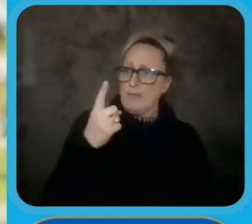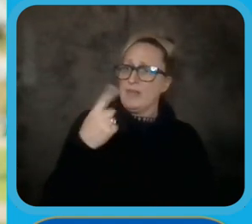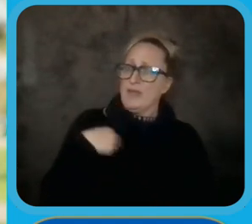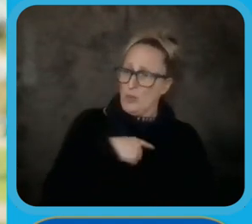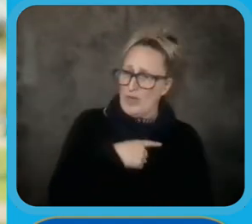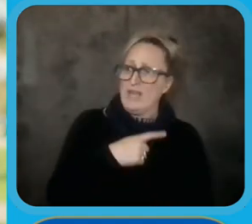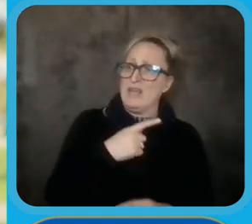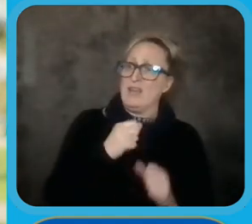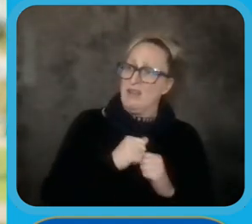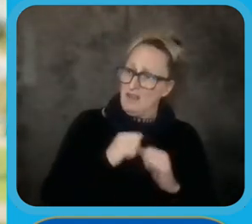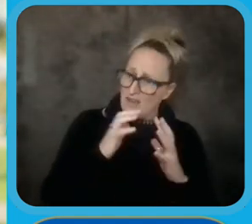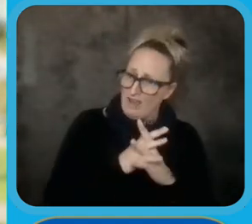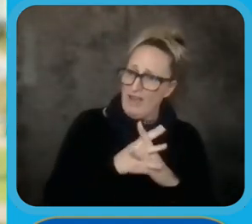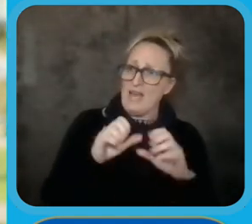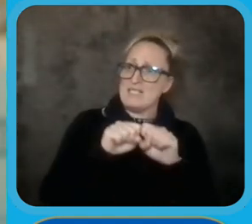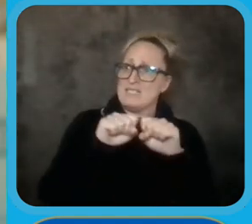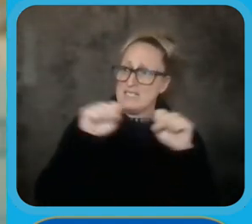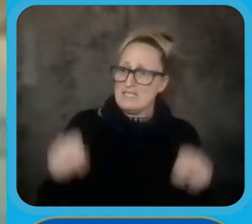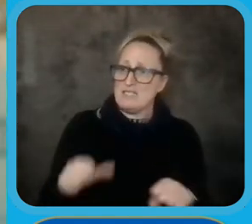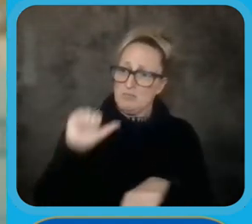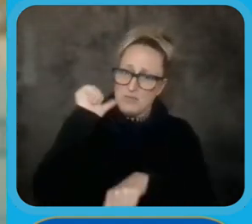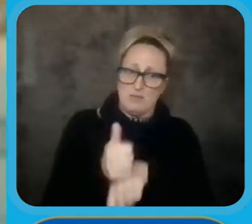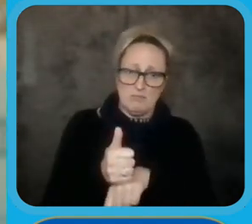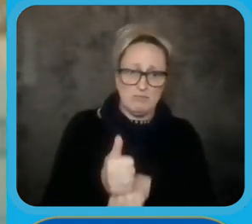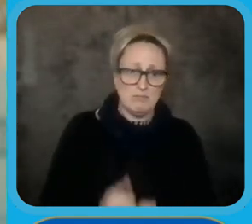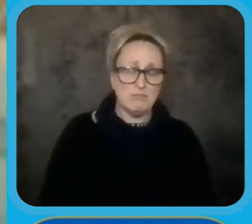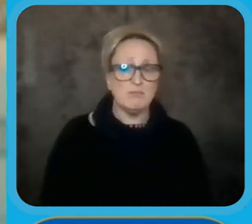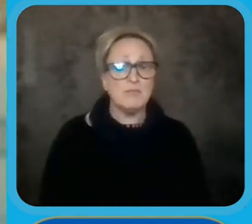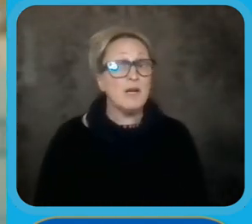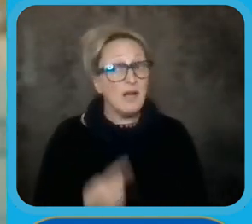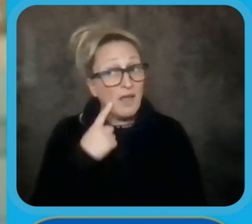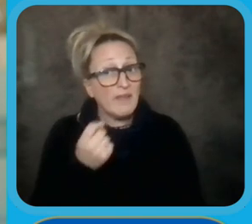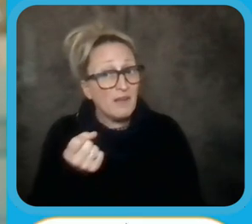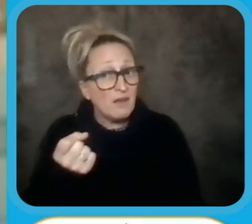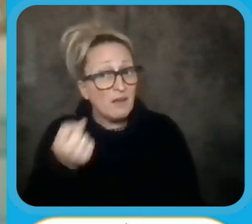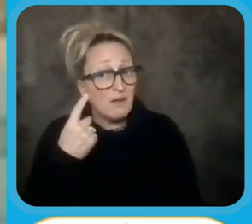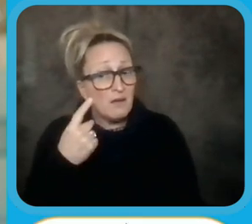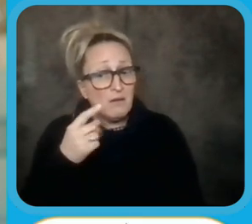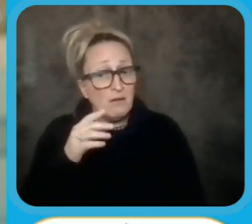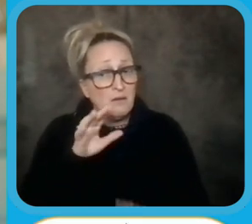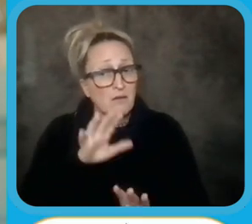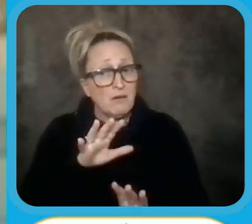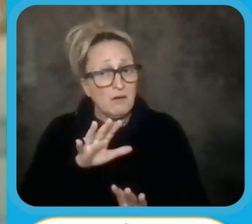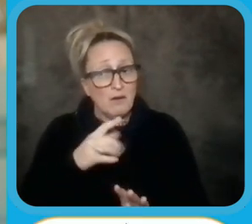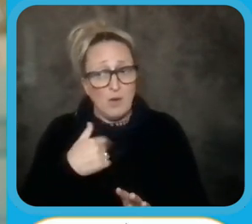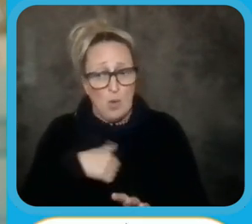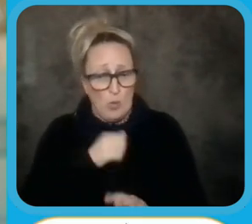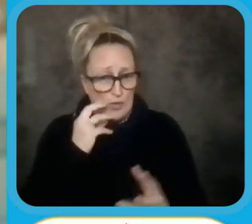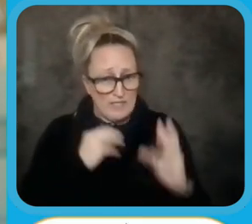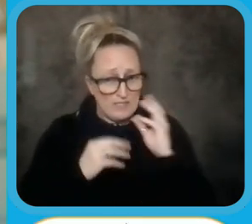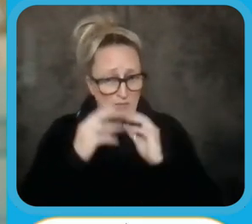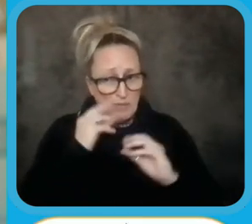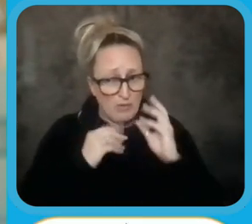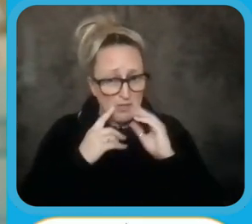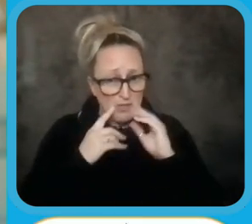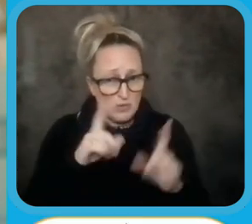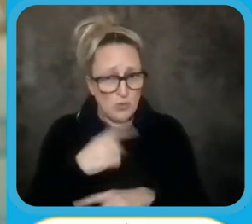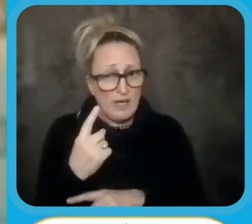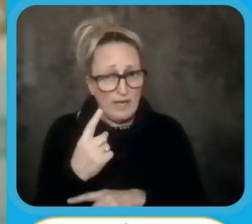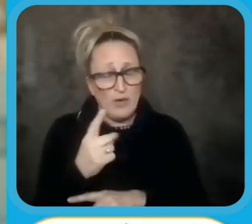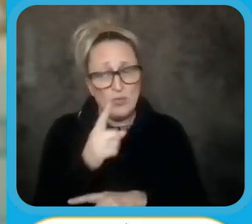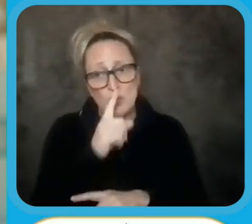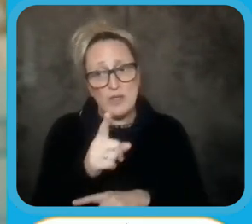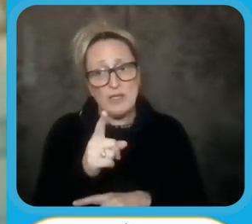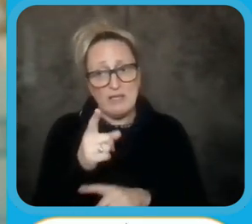built as systems in place. I think understanding that what we're experiencing today really